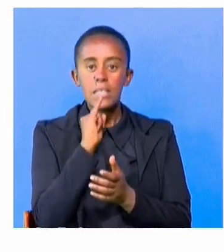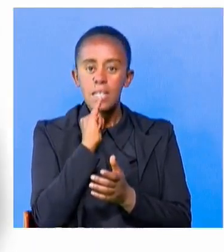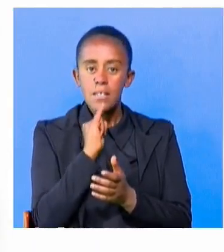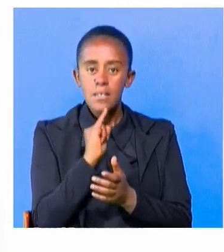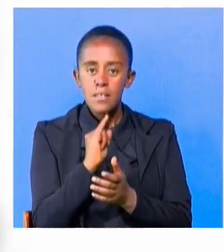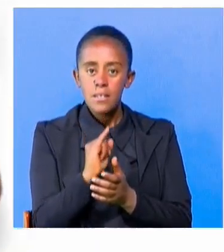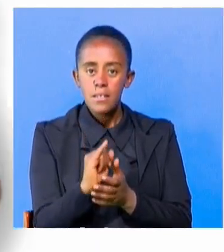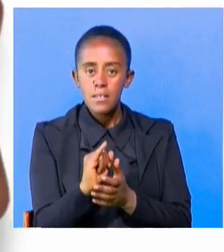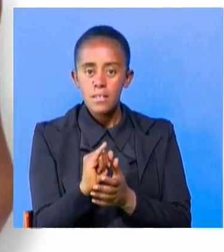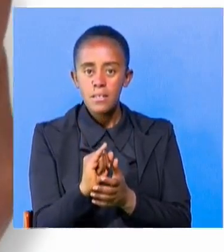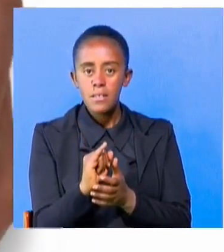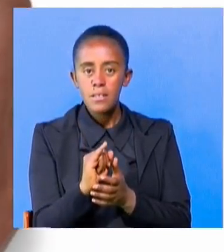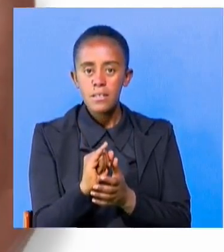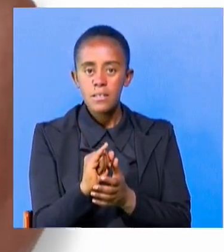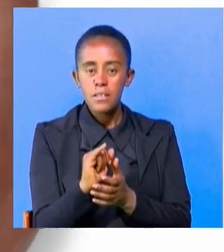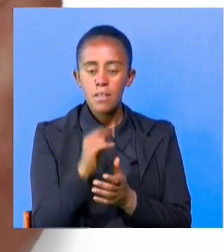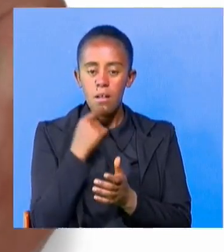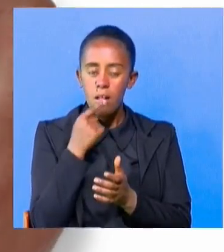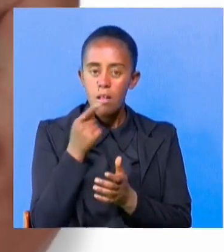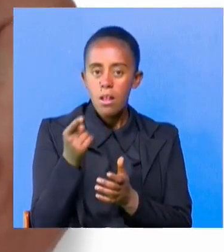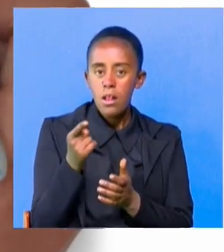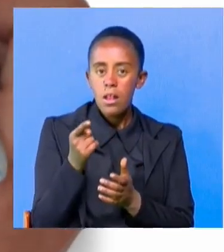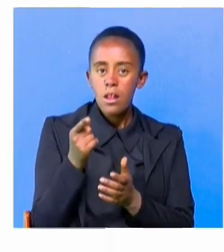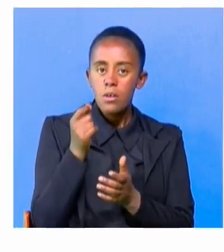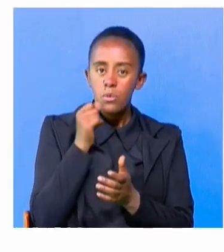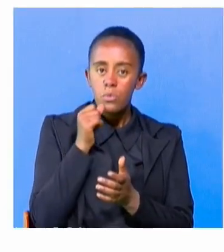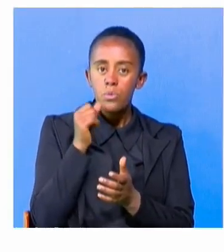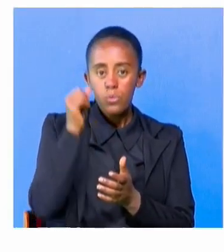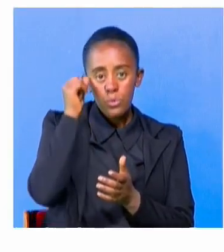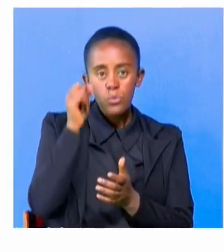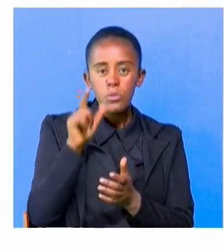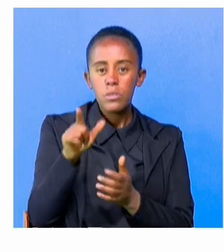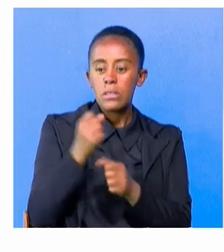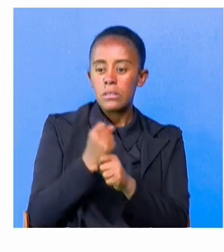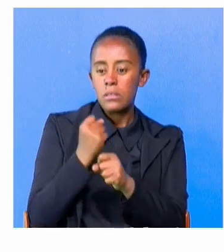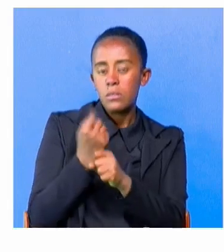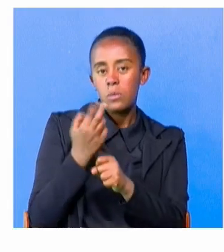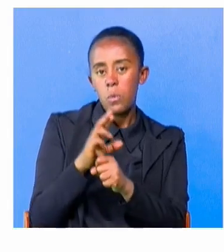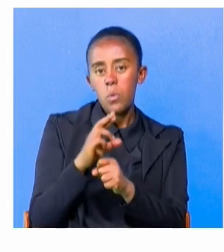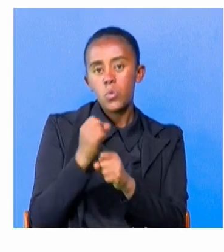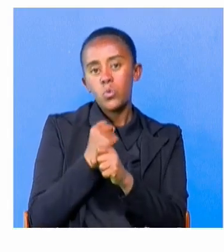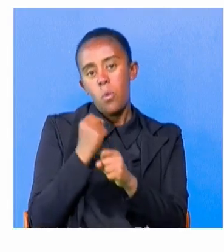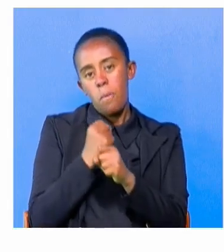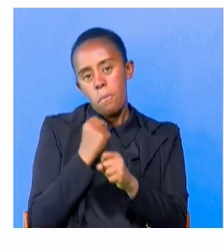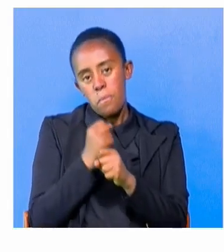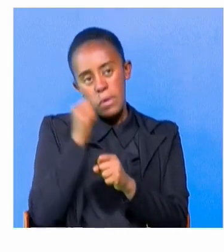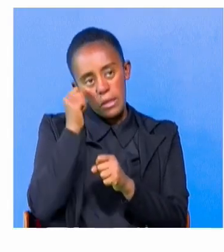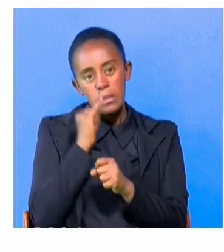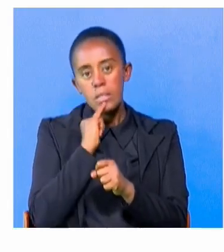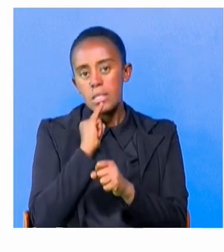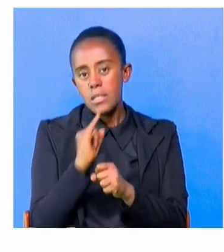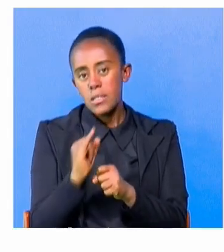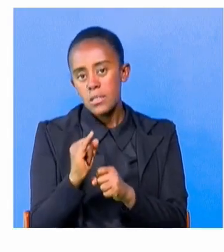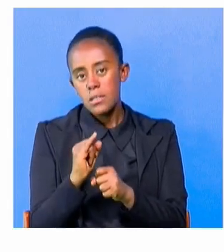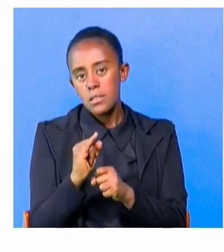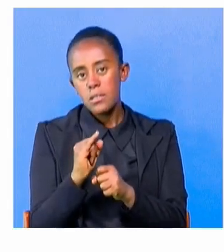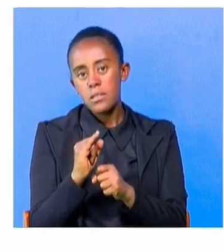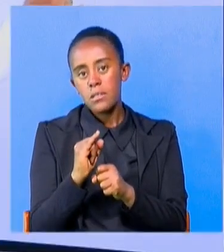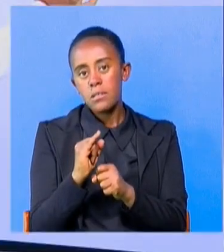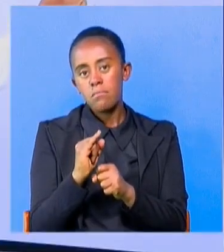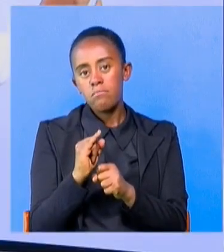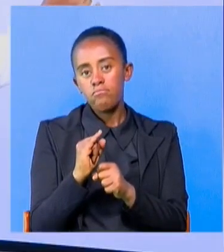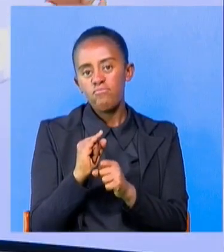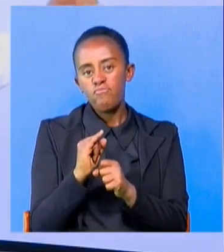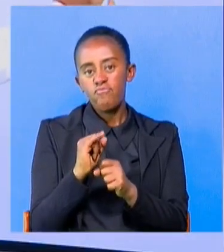is, you have to tell about his career or jobs, okay? He is